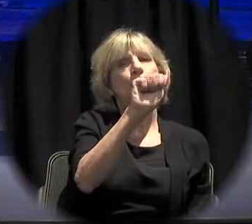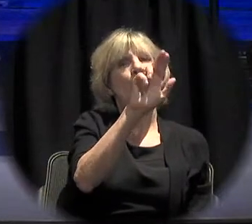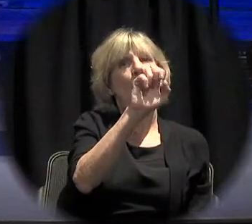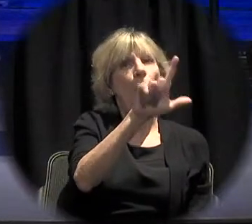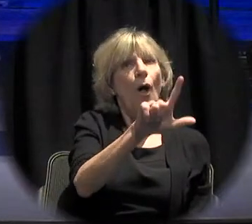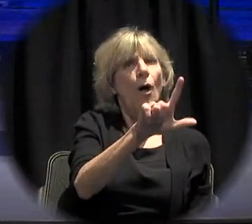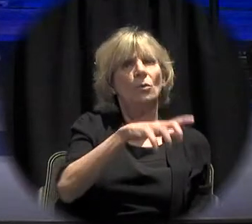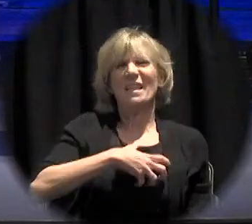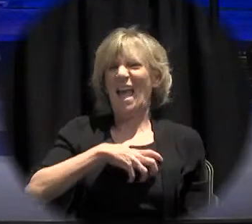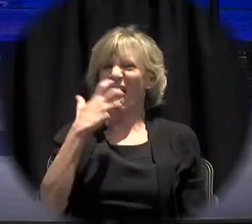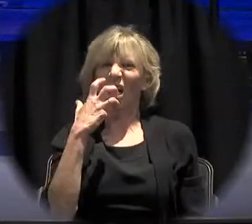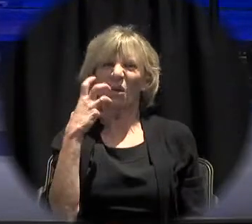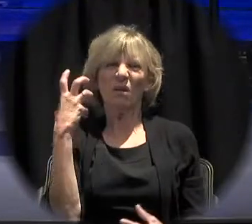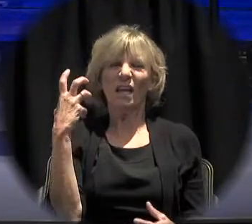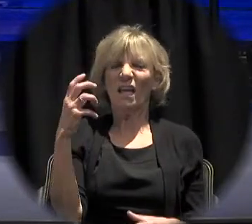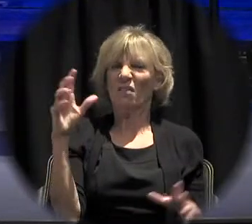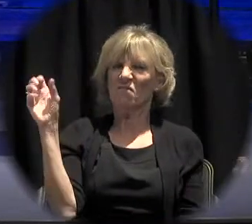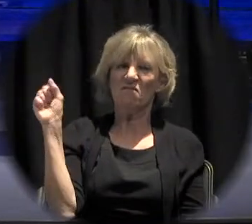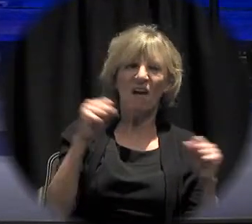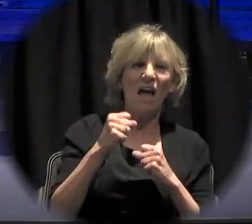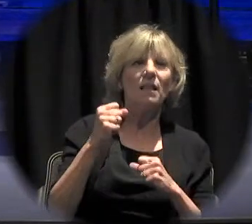and power-hungry man.